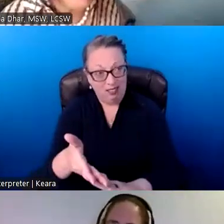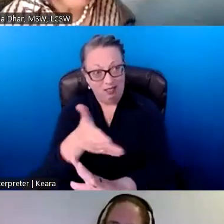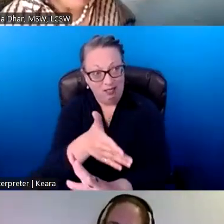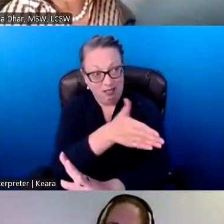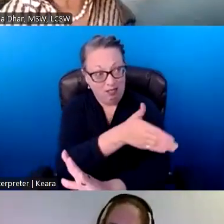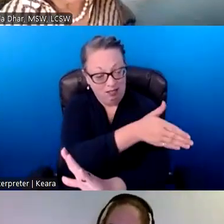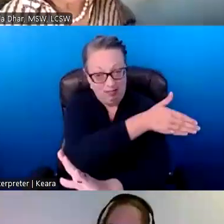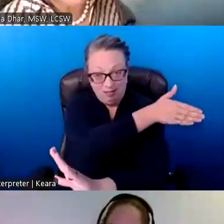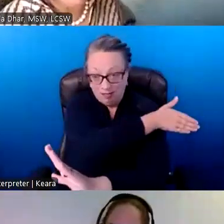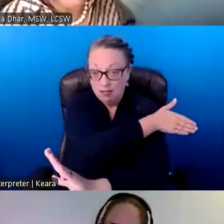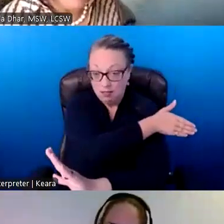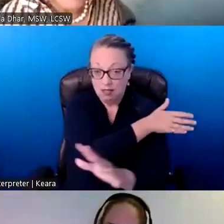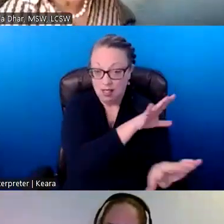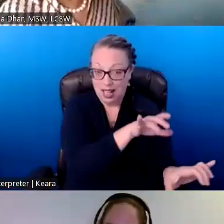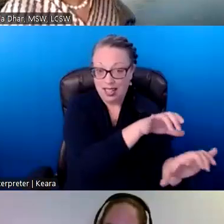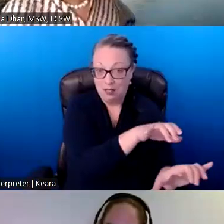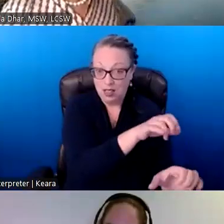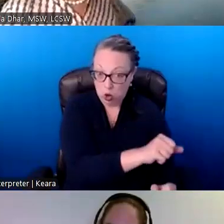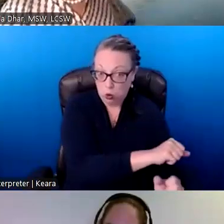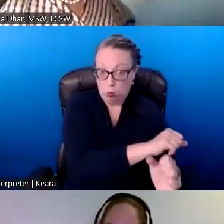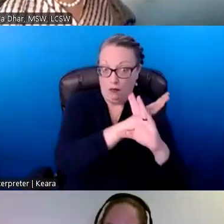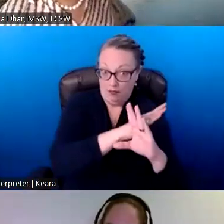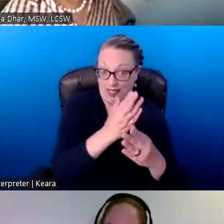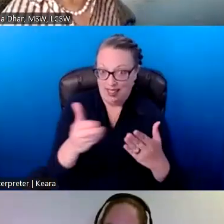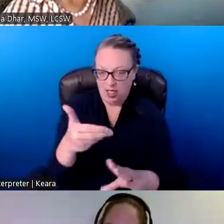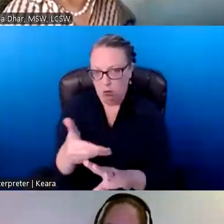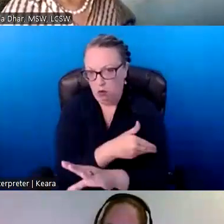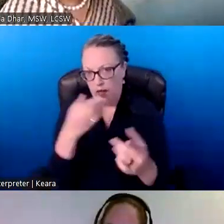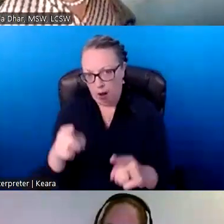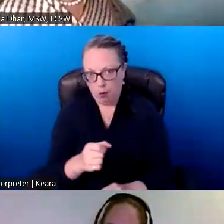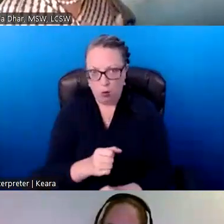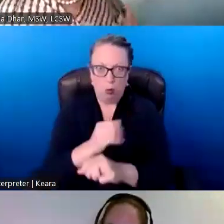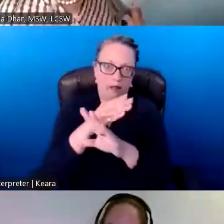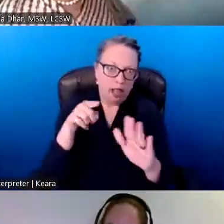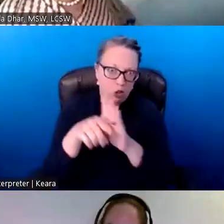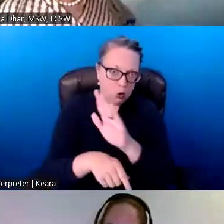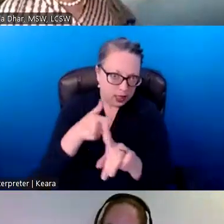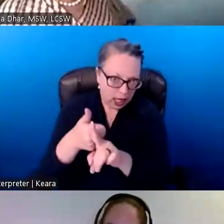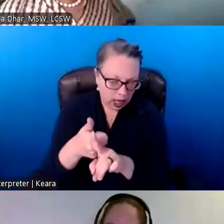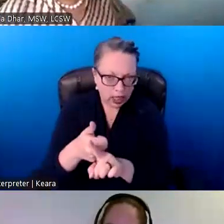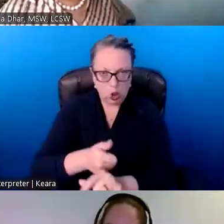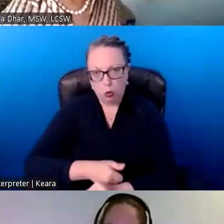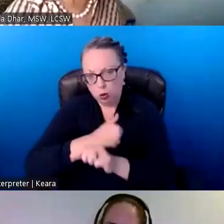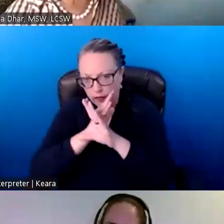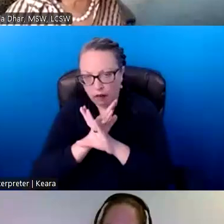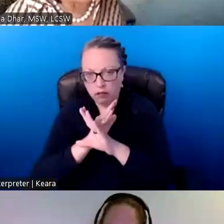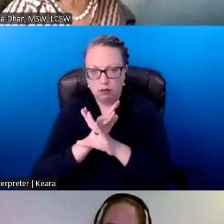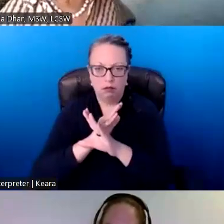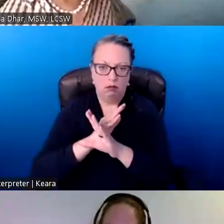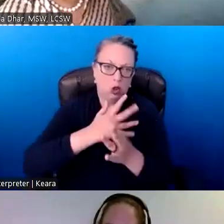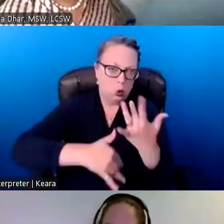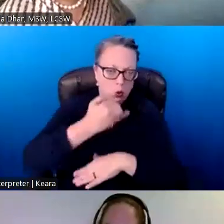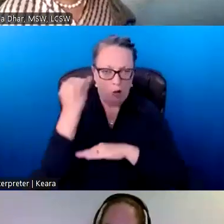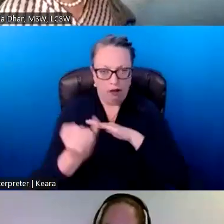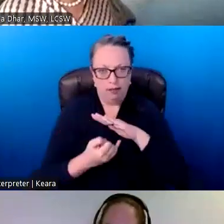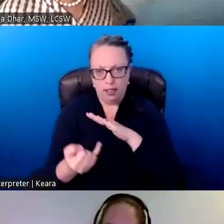prevention activities. What do we need to do to prevent suicide? What do we need to do to prevent social